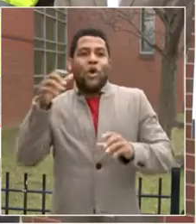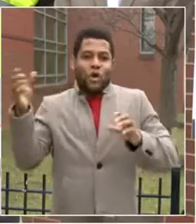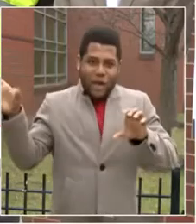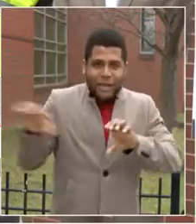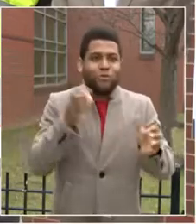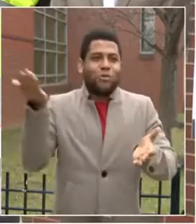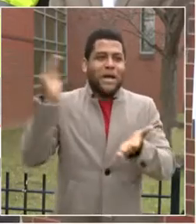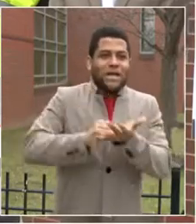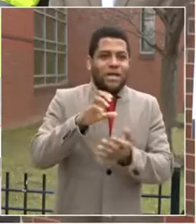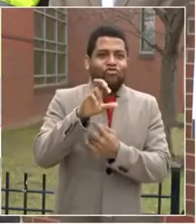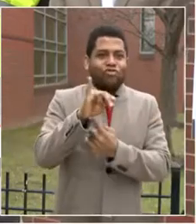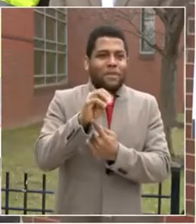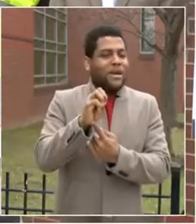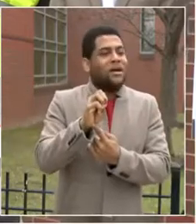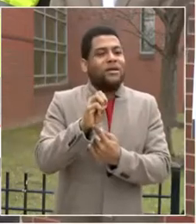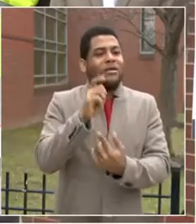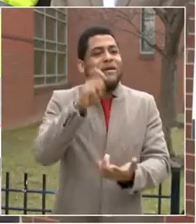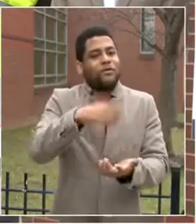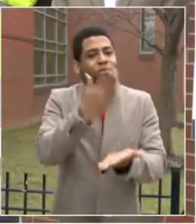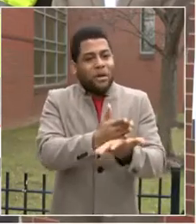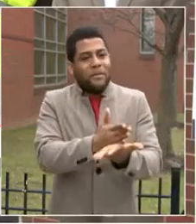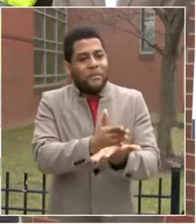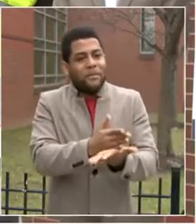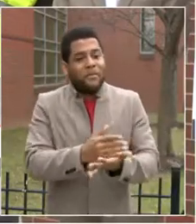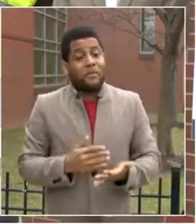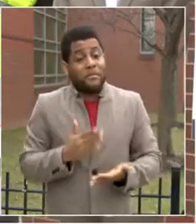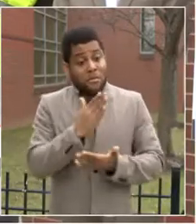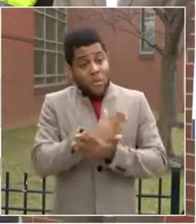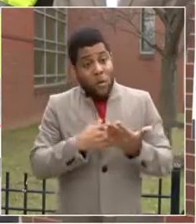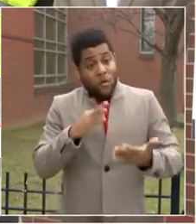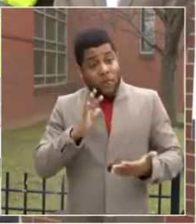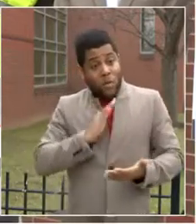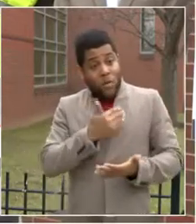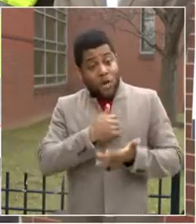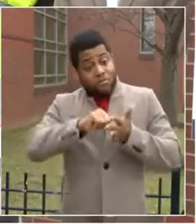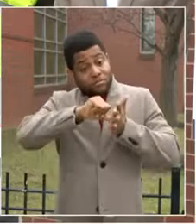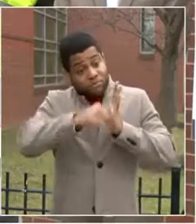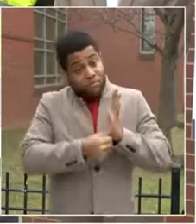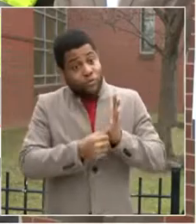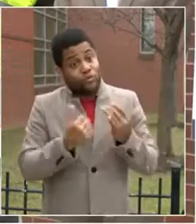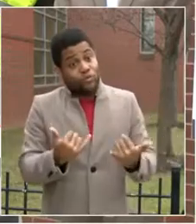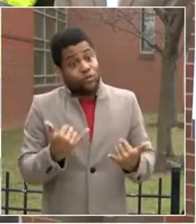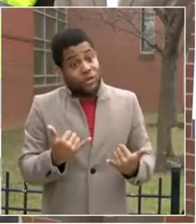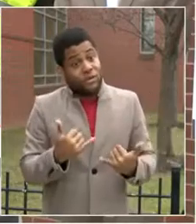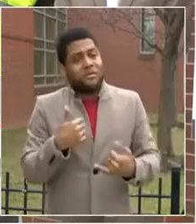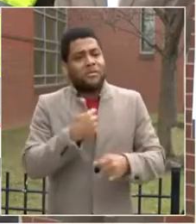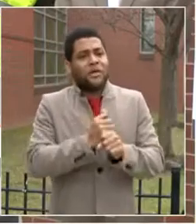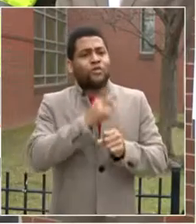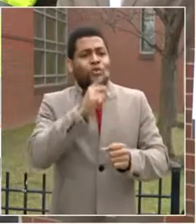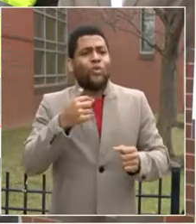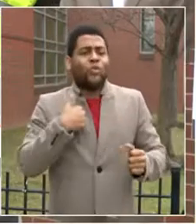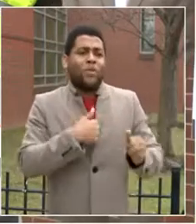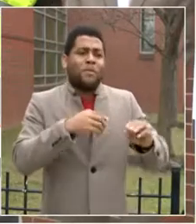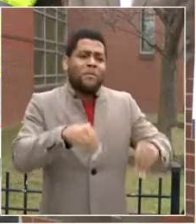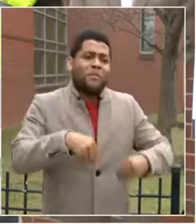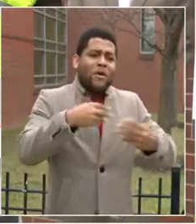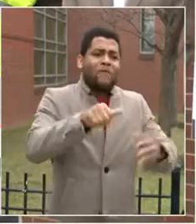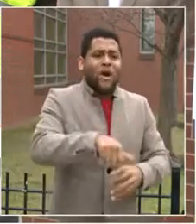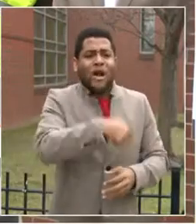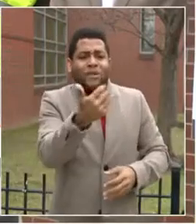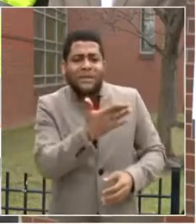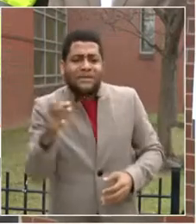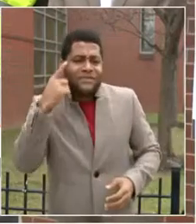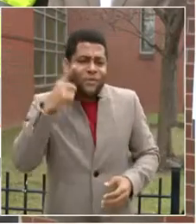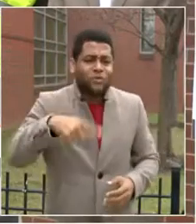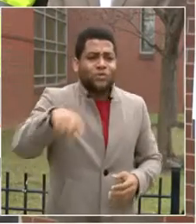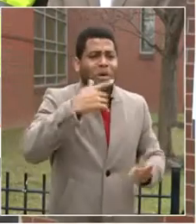our emphasis here is on making sure that there are other things for young people to do around positive adults.